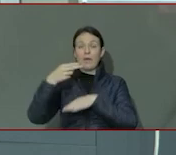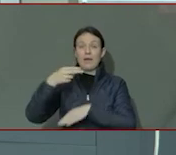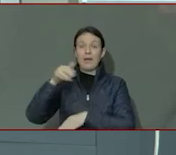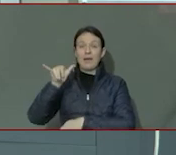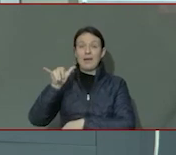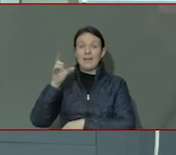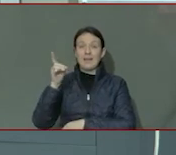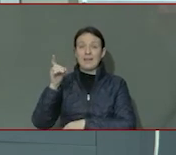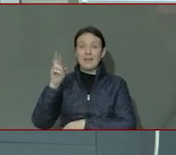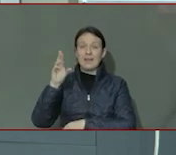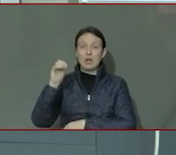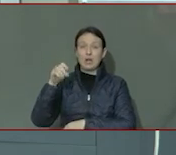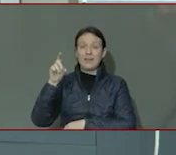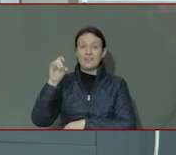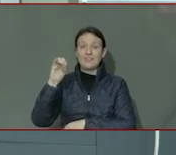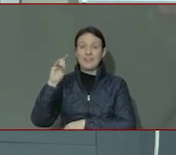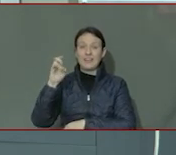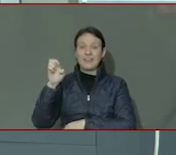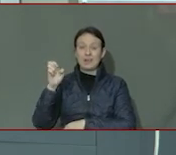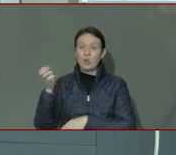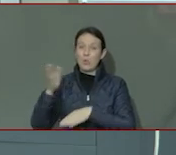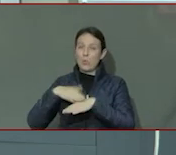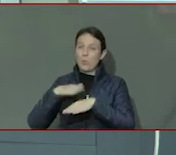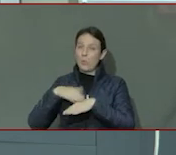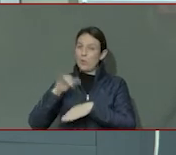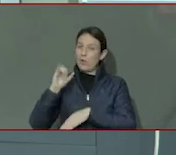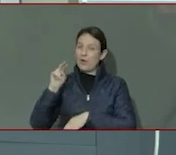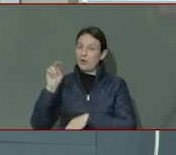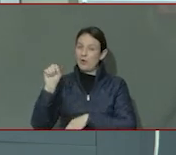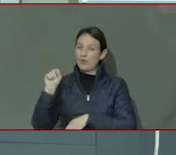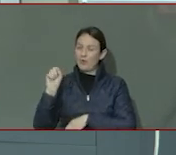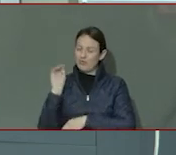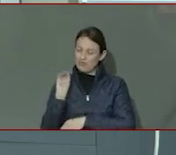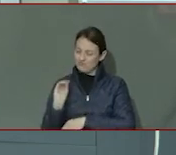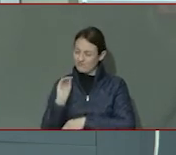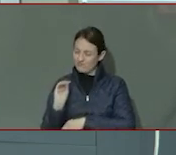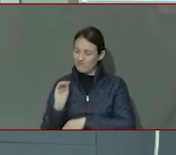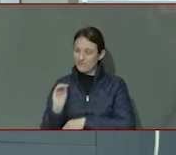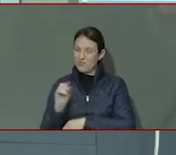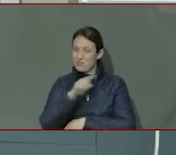Hydroxide. So you grade 12s immediately know,